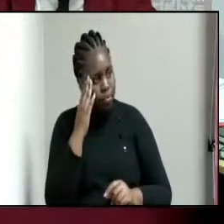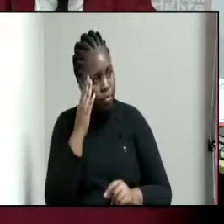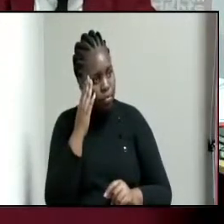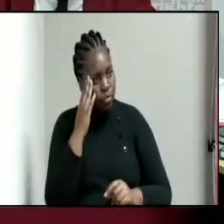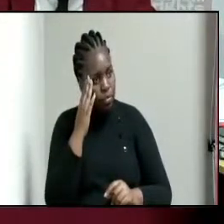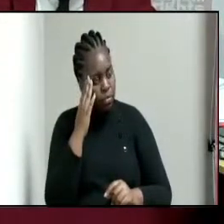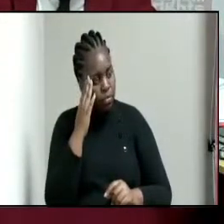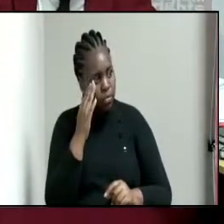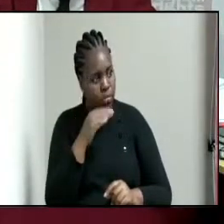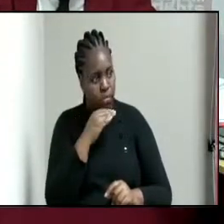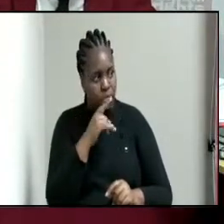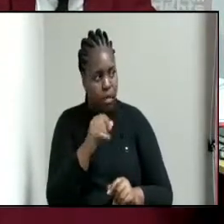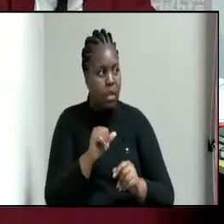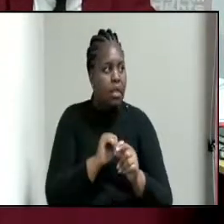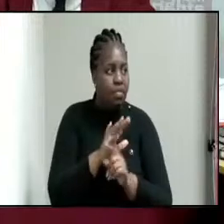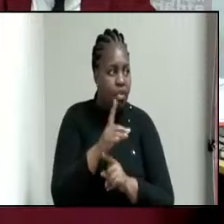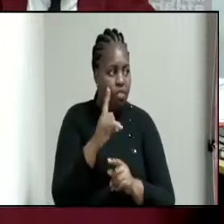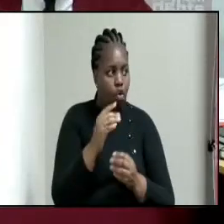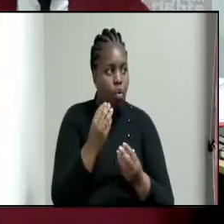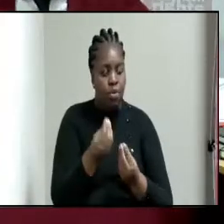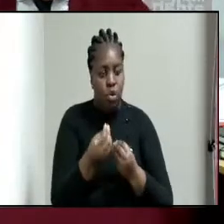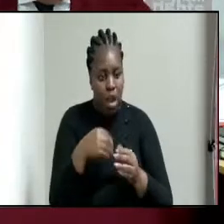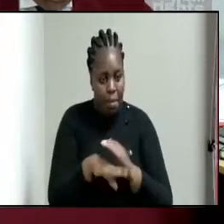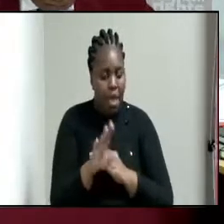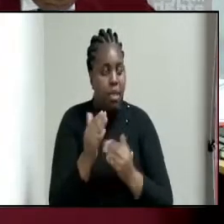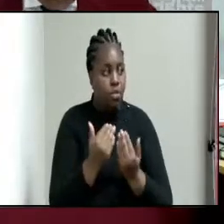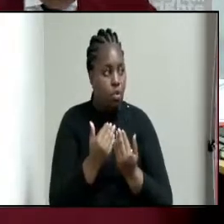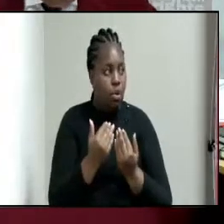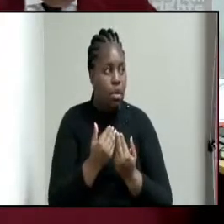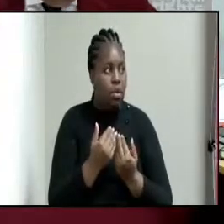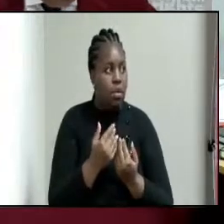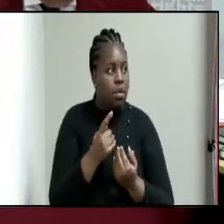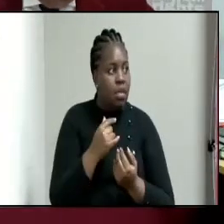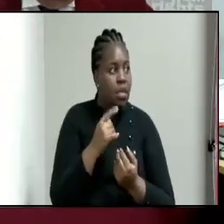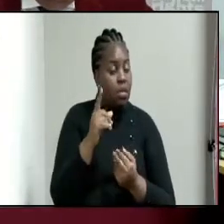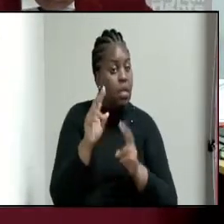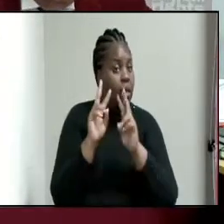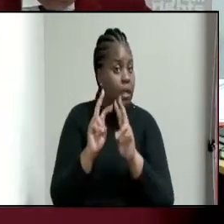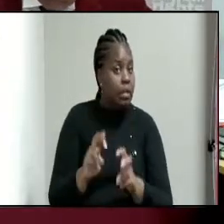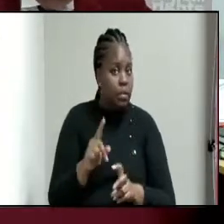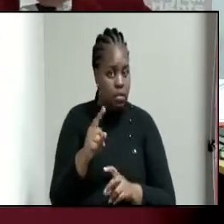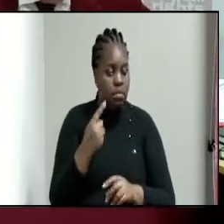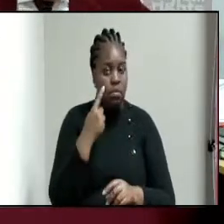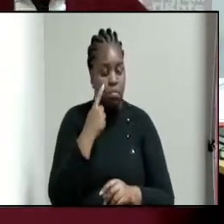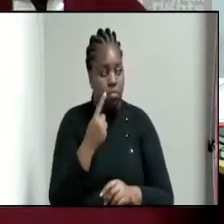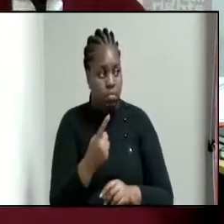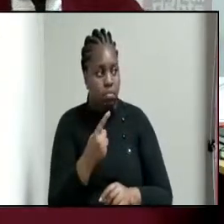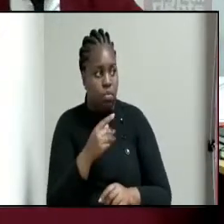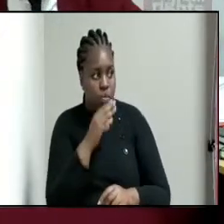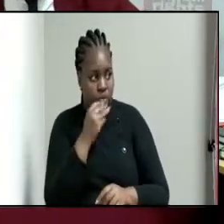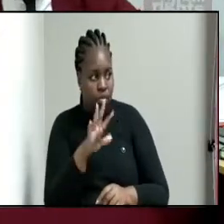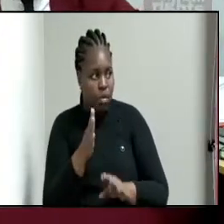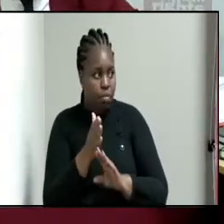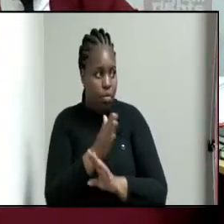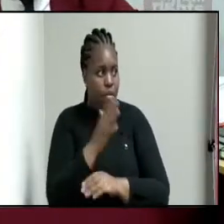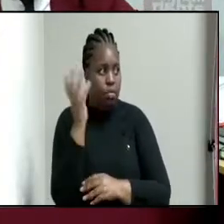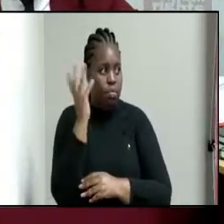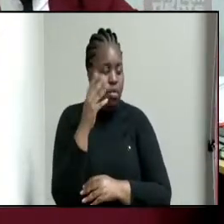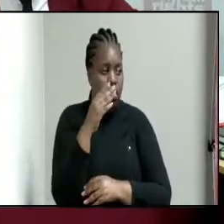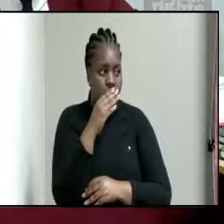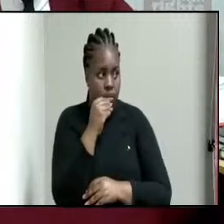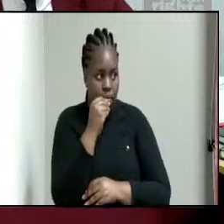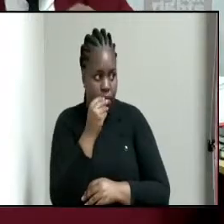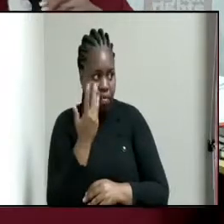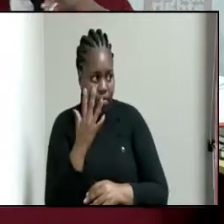only be effective for school-going children. Now, in terms of the research, you've also noted, and I think the previous presentations